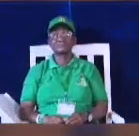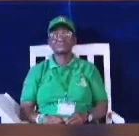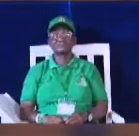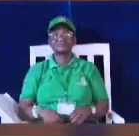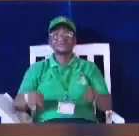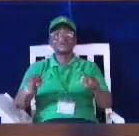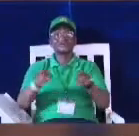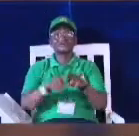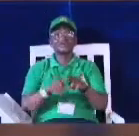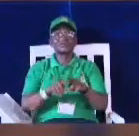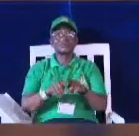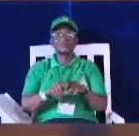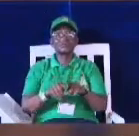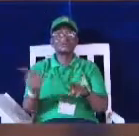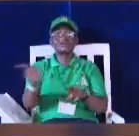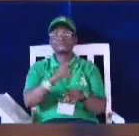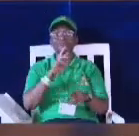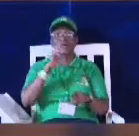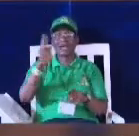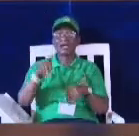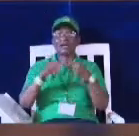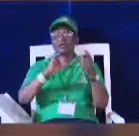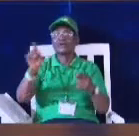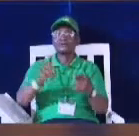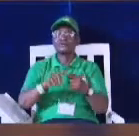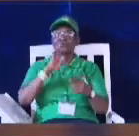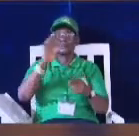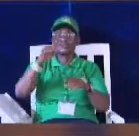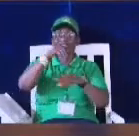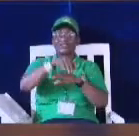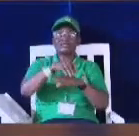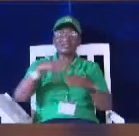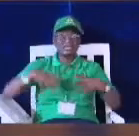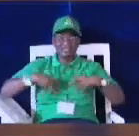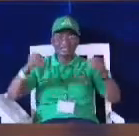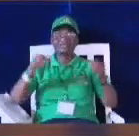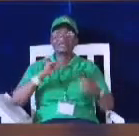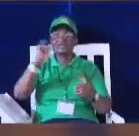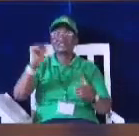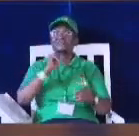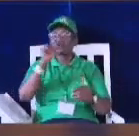So that you are going to be healed tonight is not the discussion.